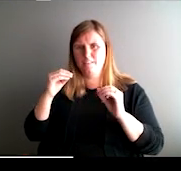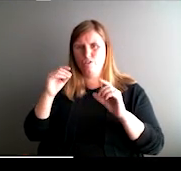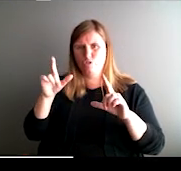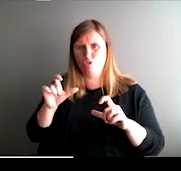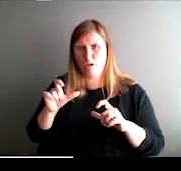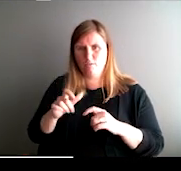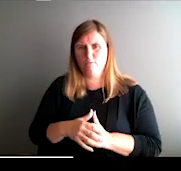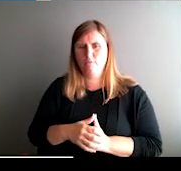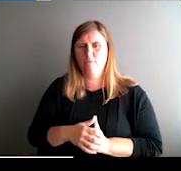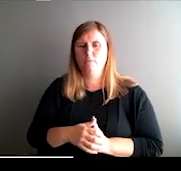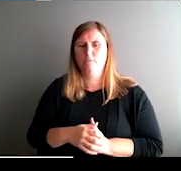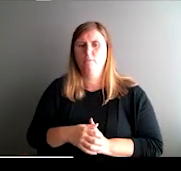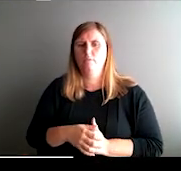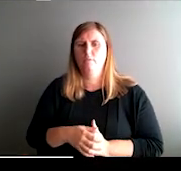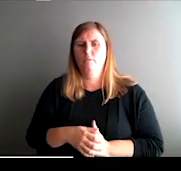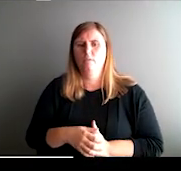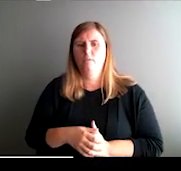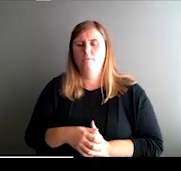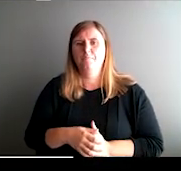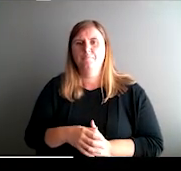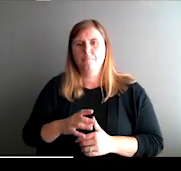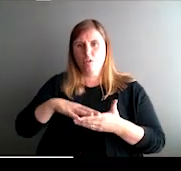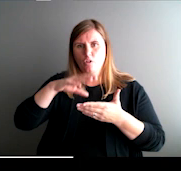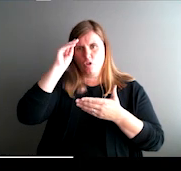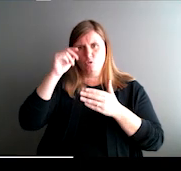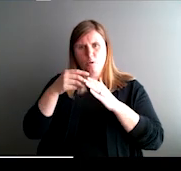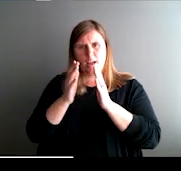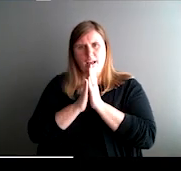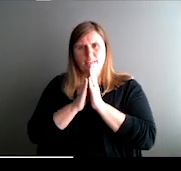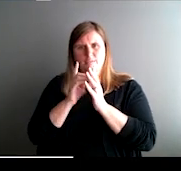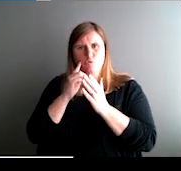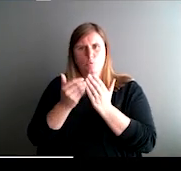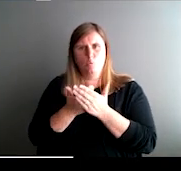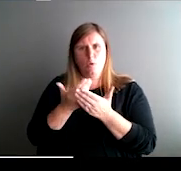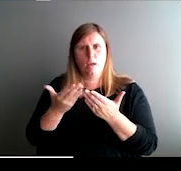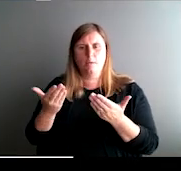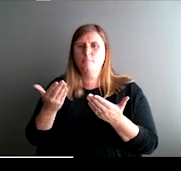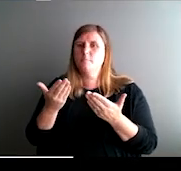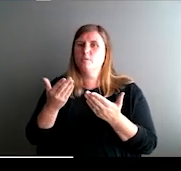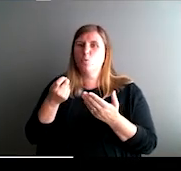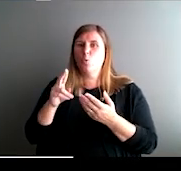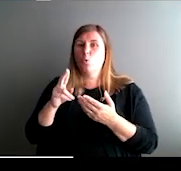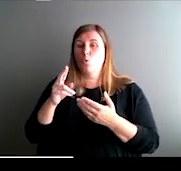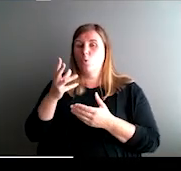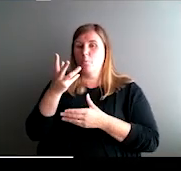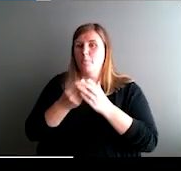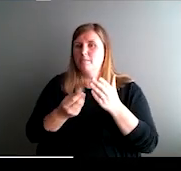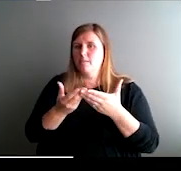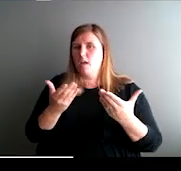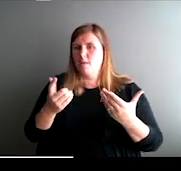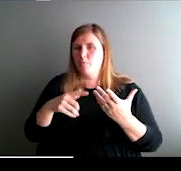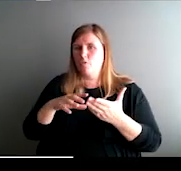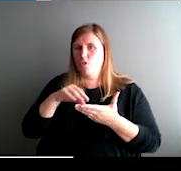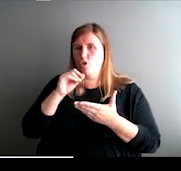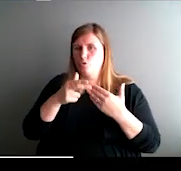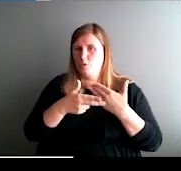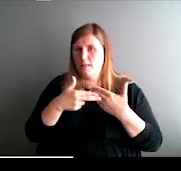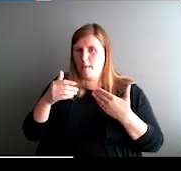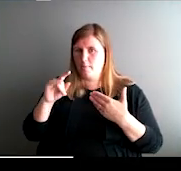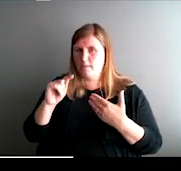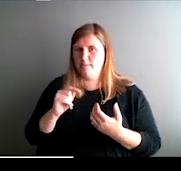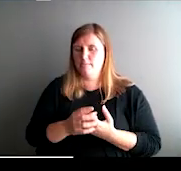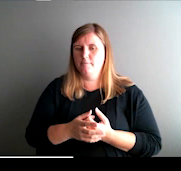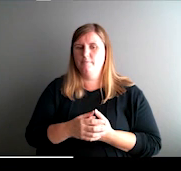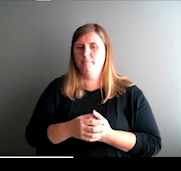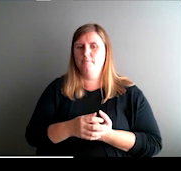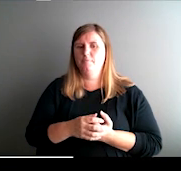trials, learning to ask for new items, or even missing items once they've learned to label it.